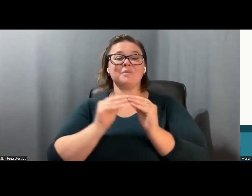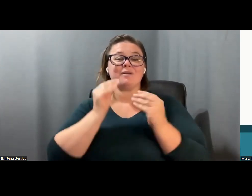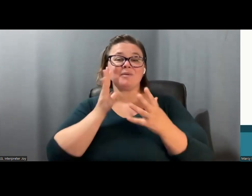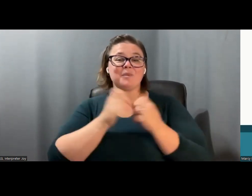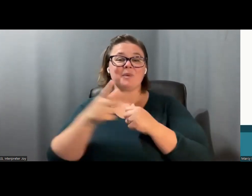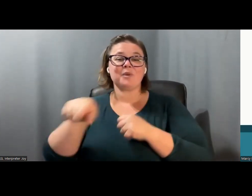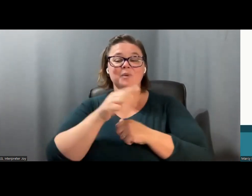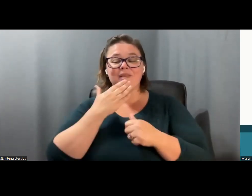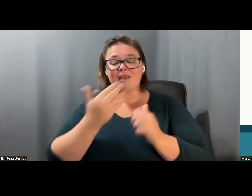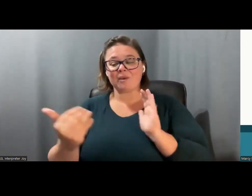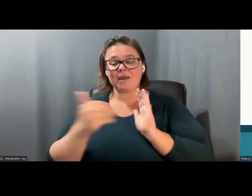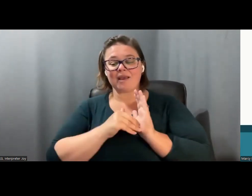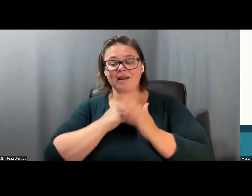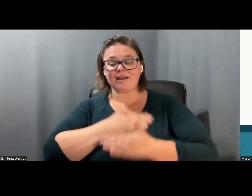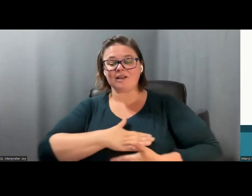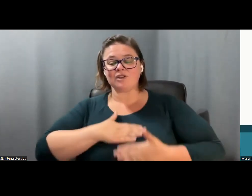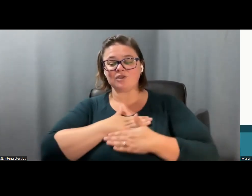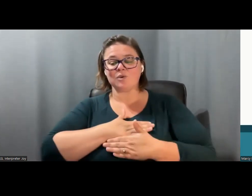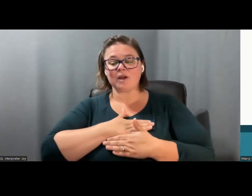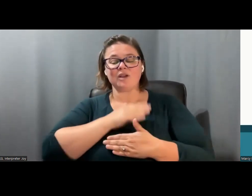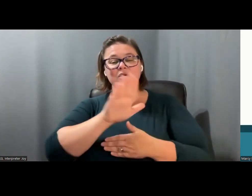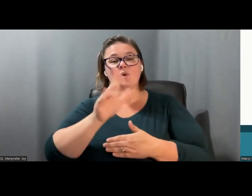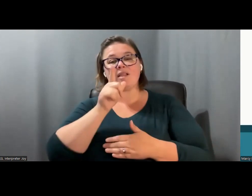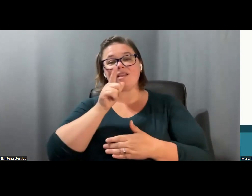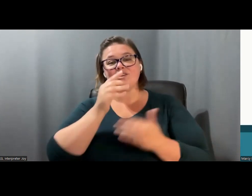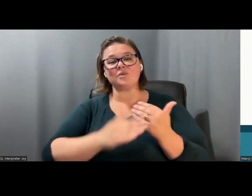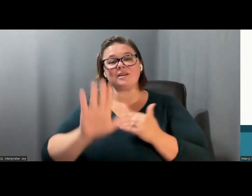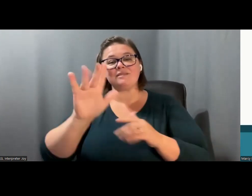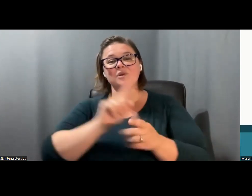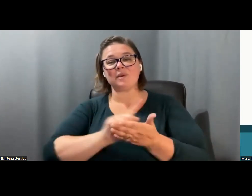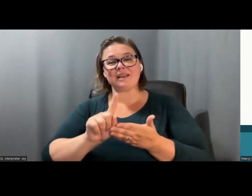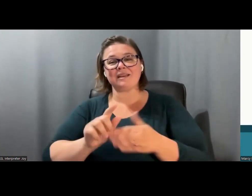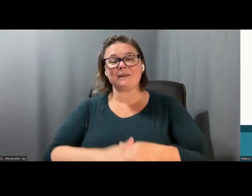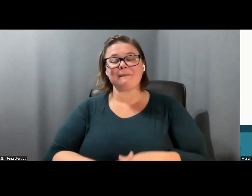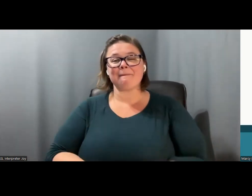you again. Enjoy your lunch and the rest of your week.